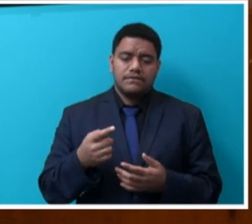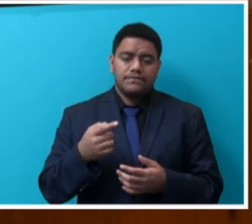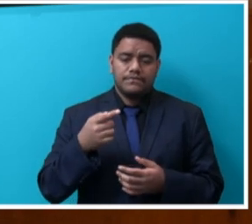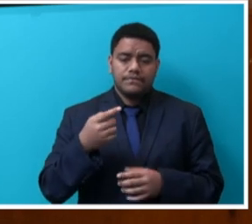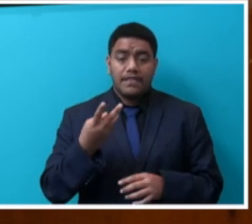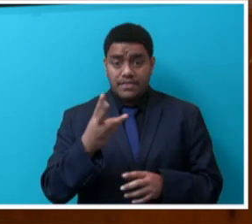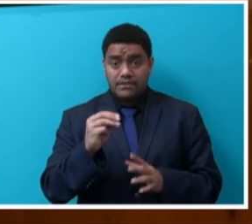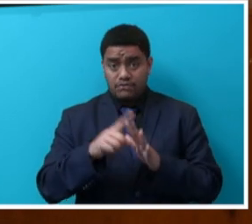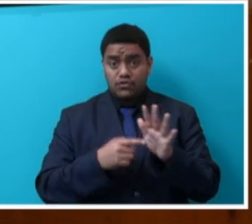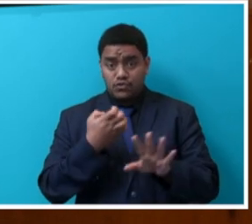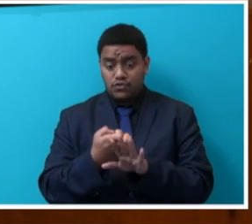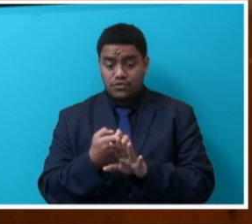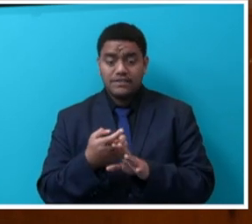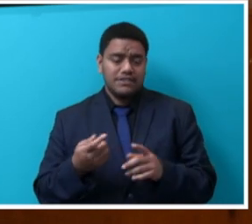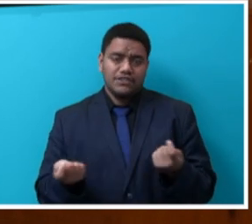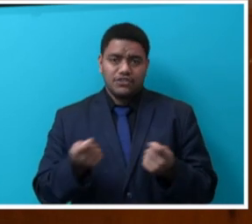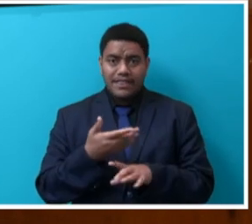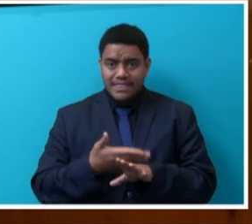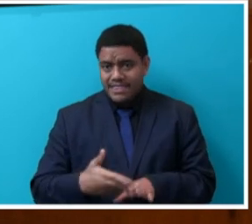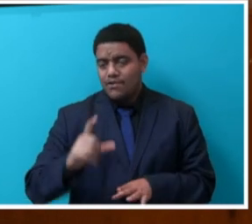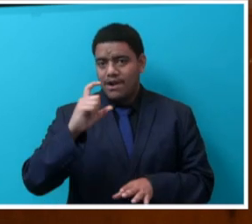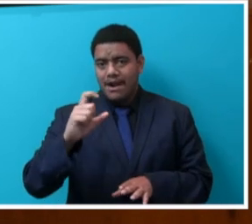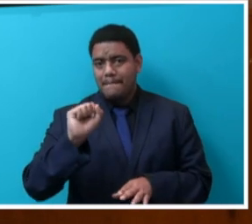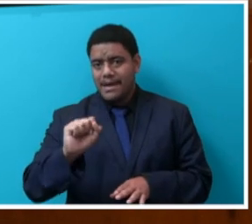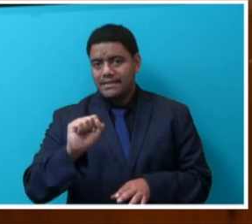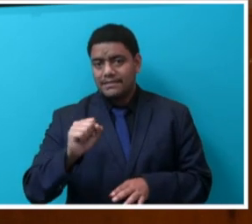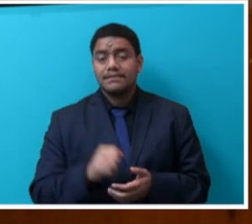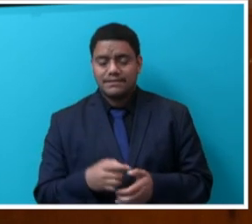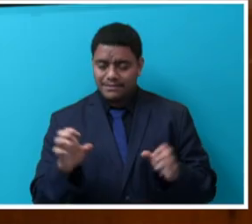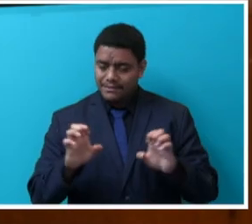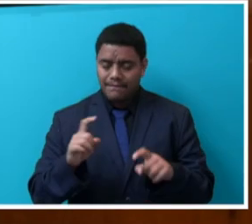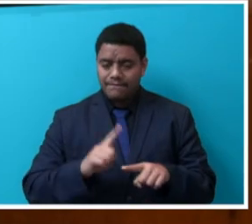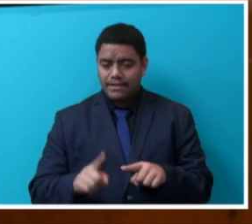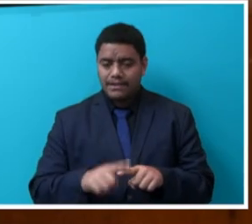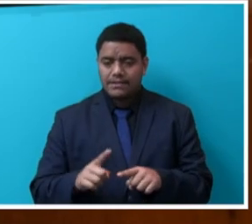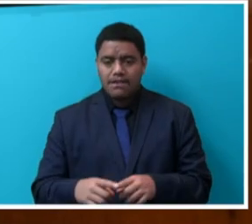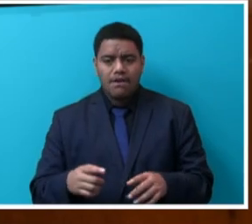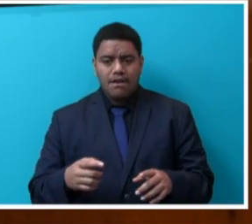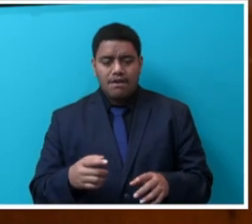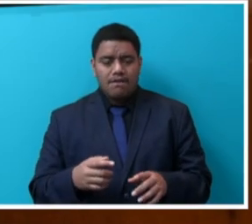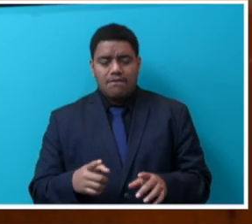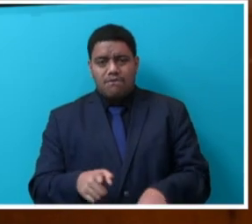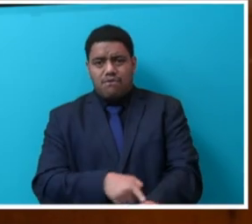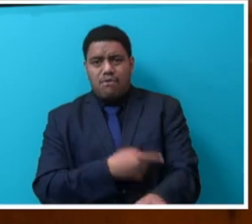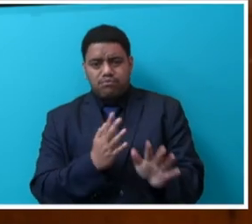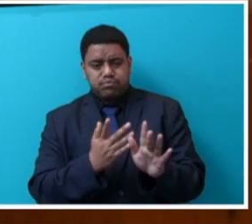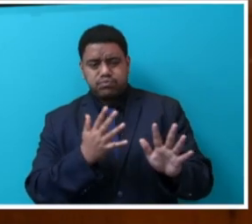June. This announcement created urgency, resulting in long queues at Vodafone